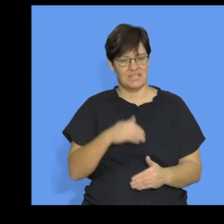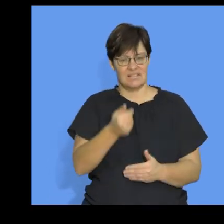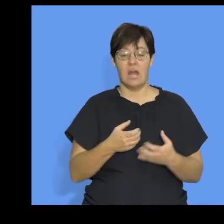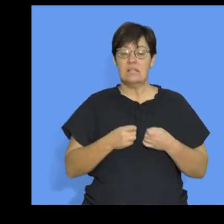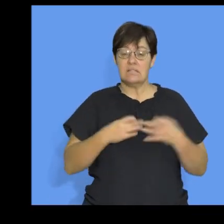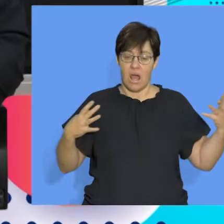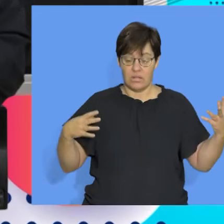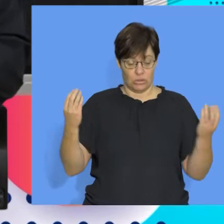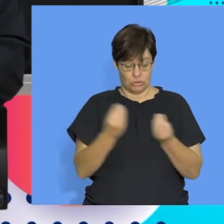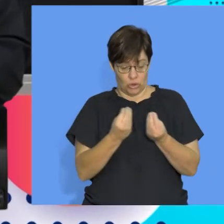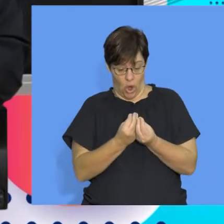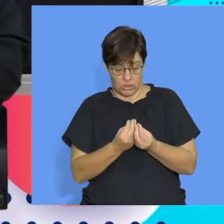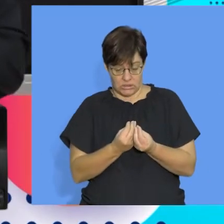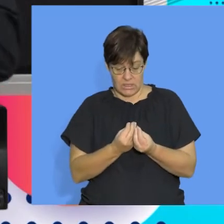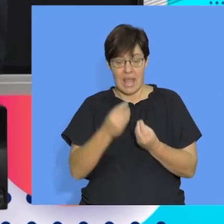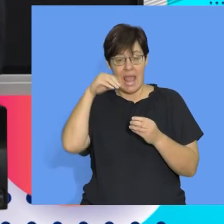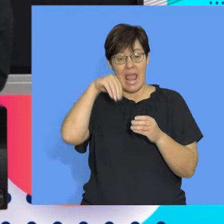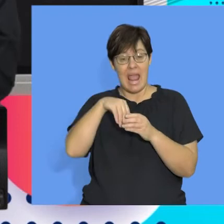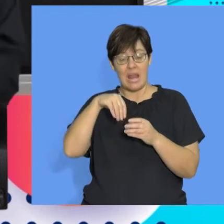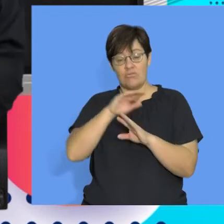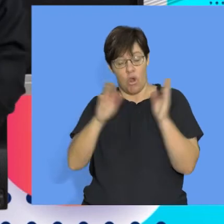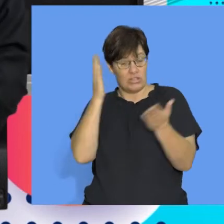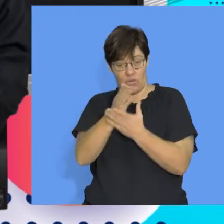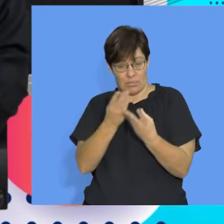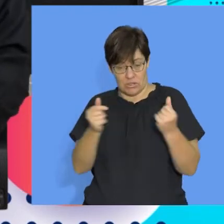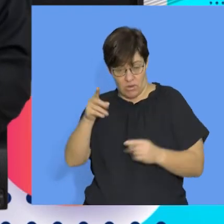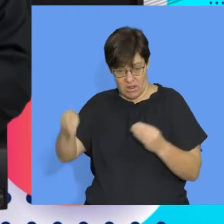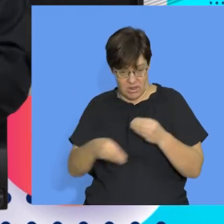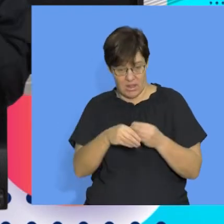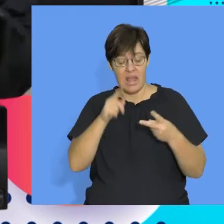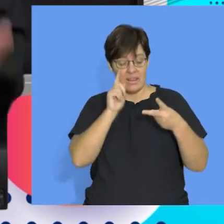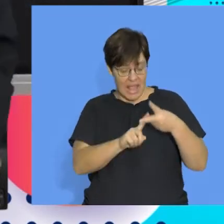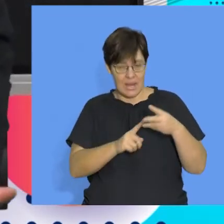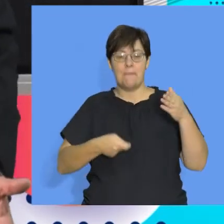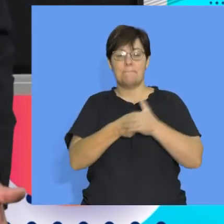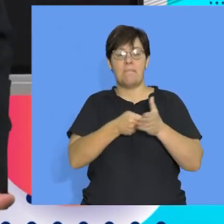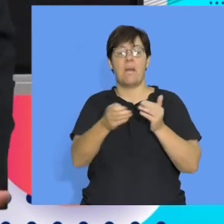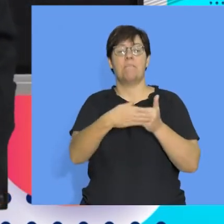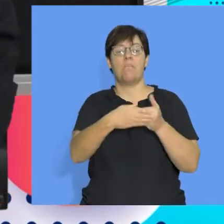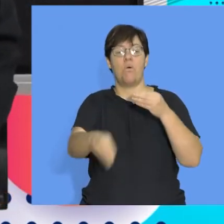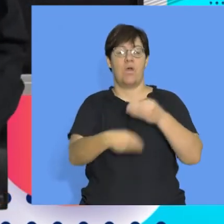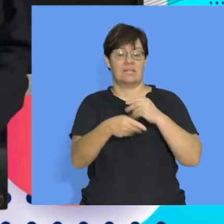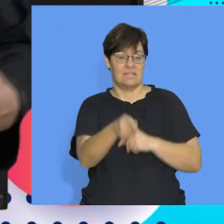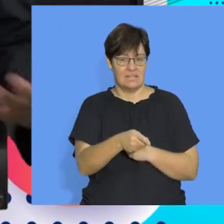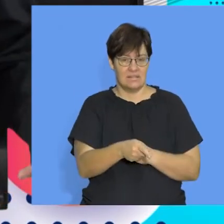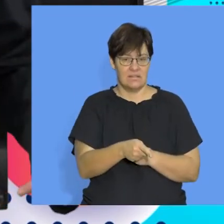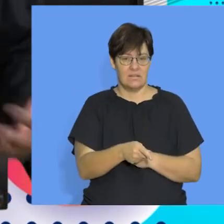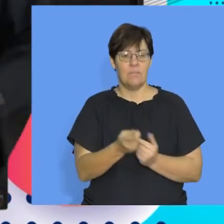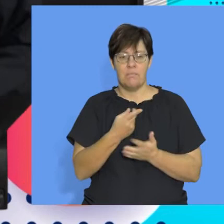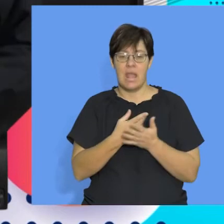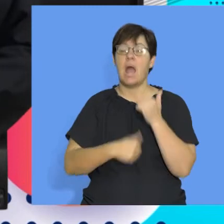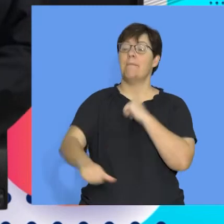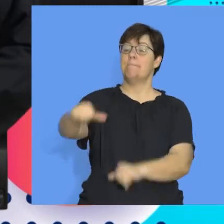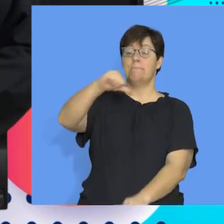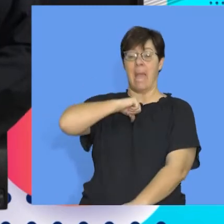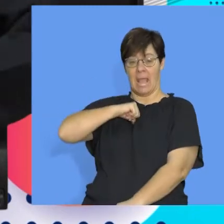with your stock of indirect materials, then bring in your purchase. No information was given to you about any returns